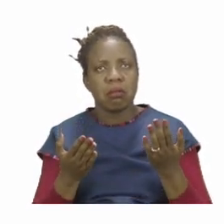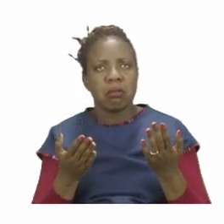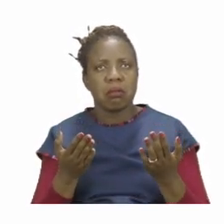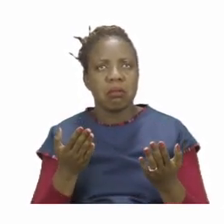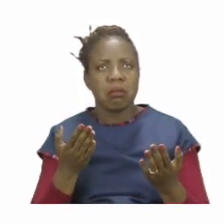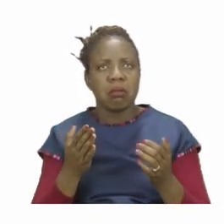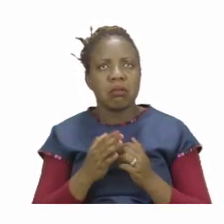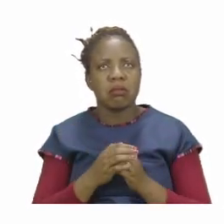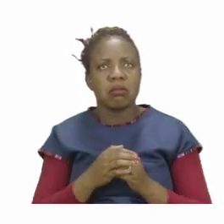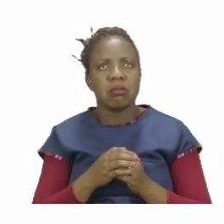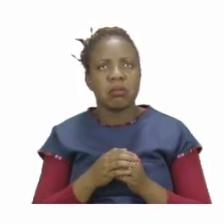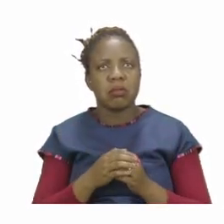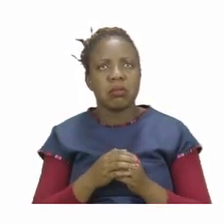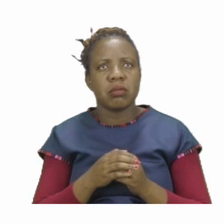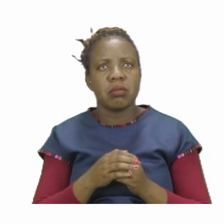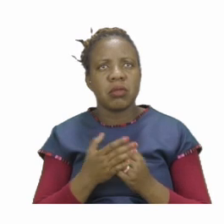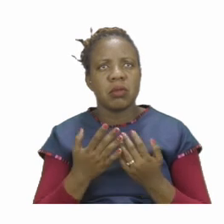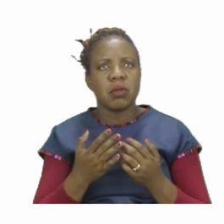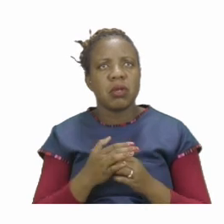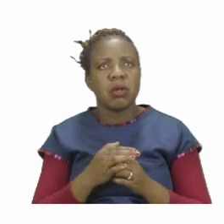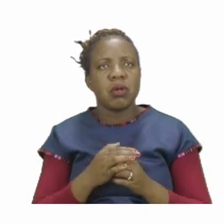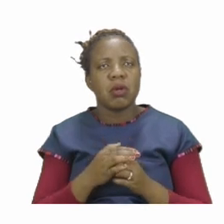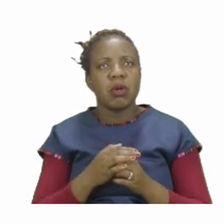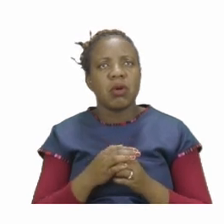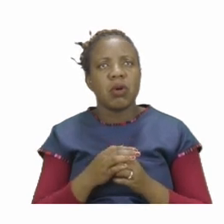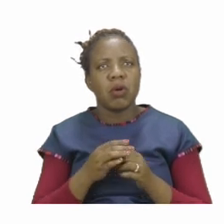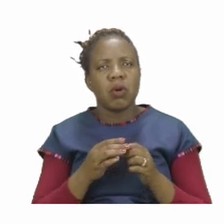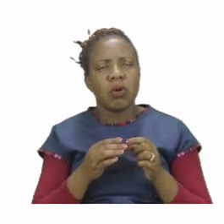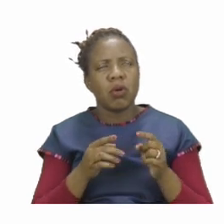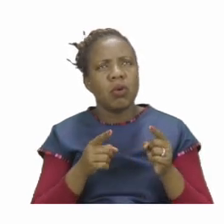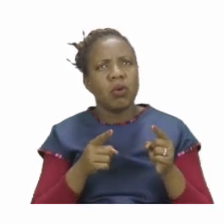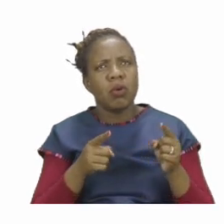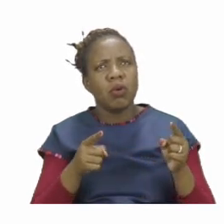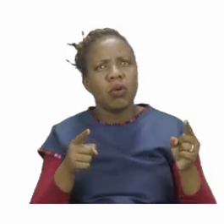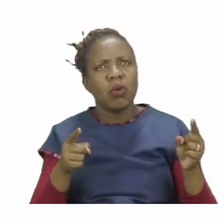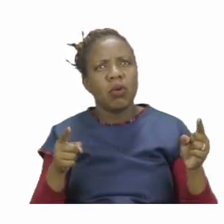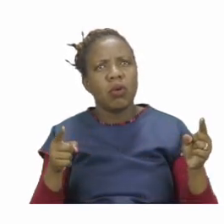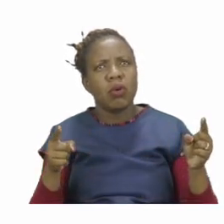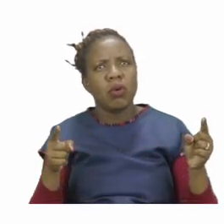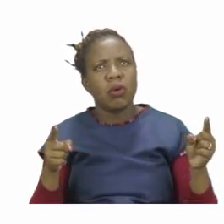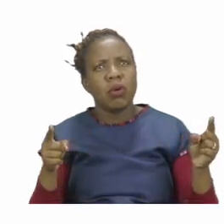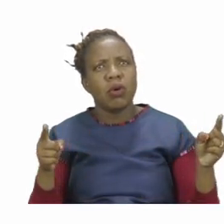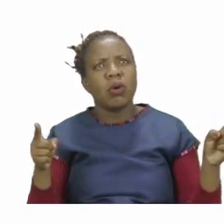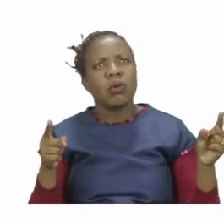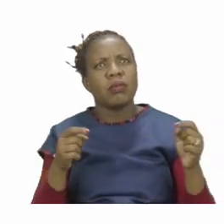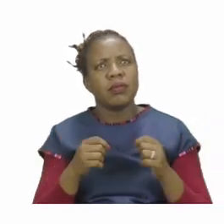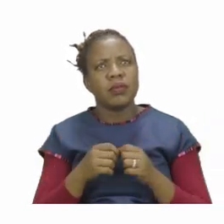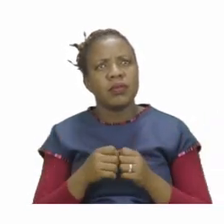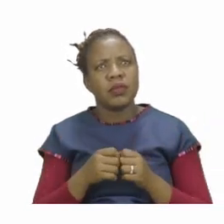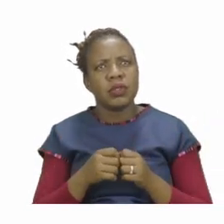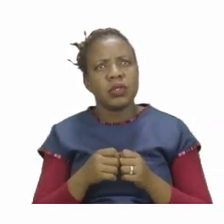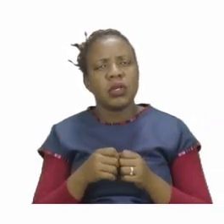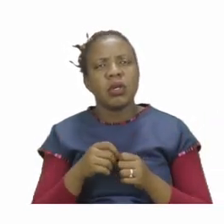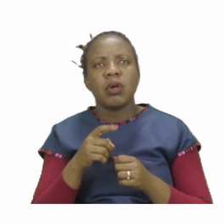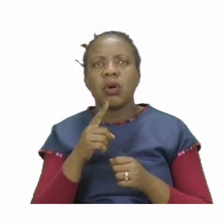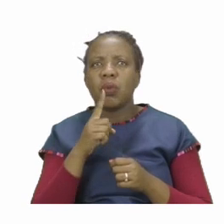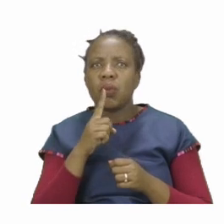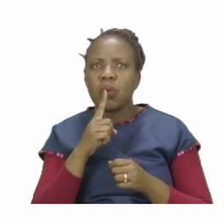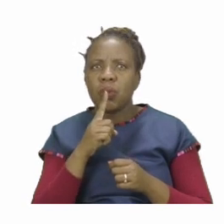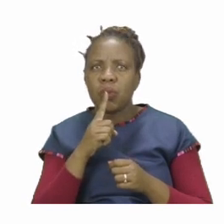thin, long, hot, and light with each other.